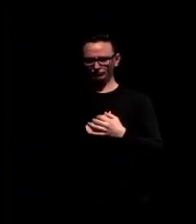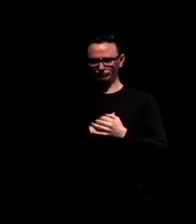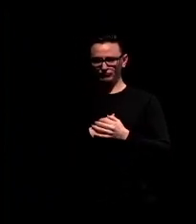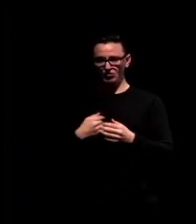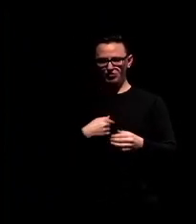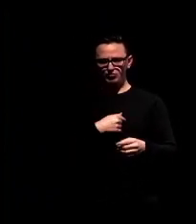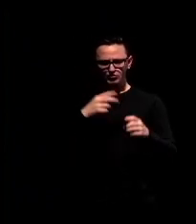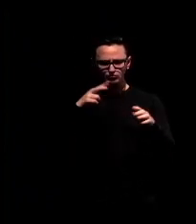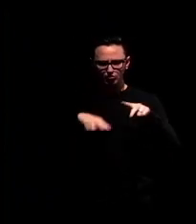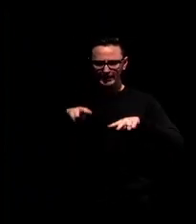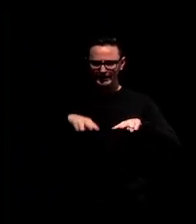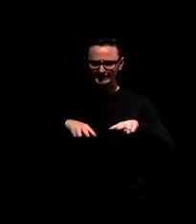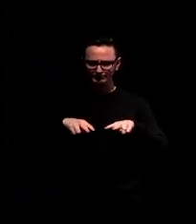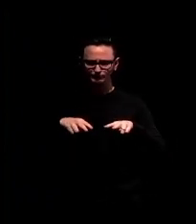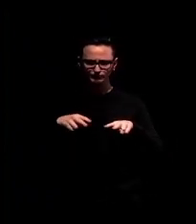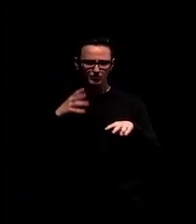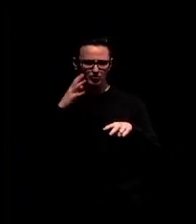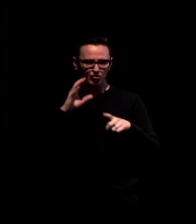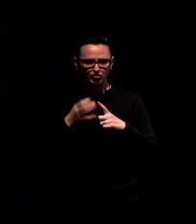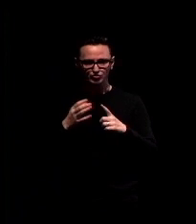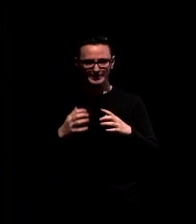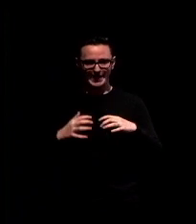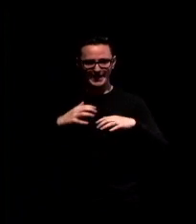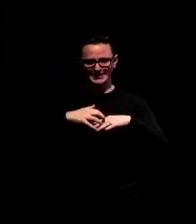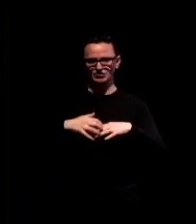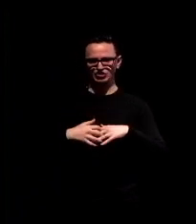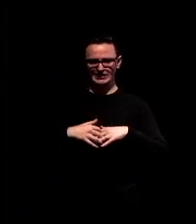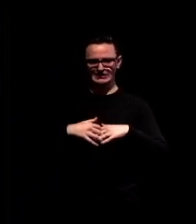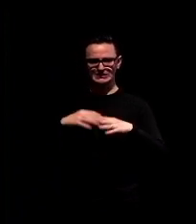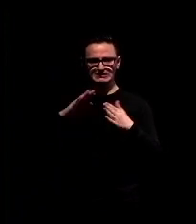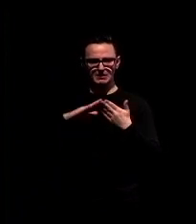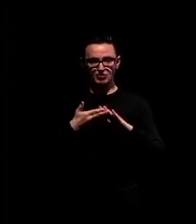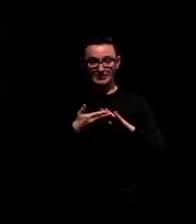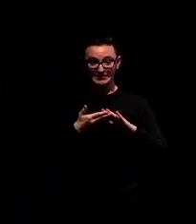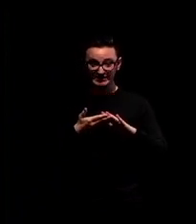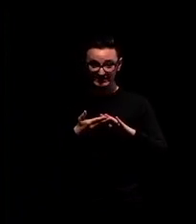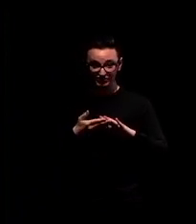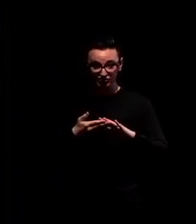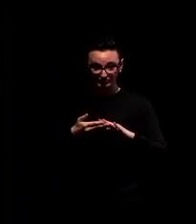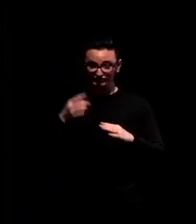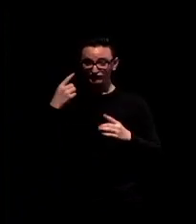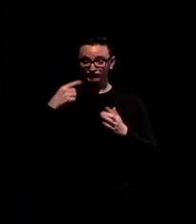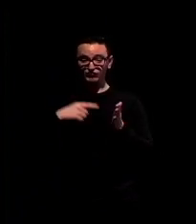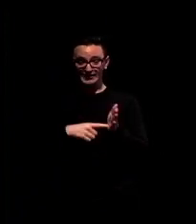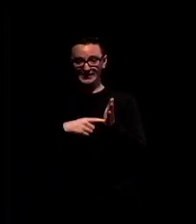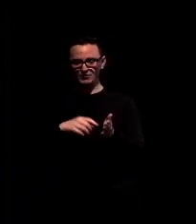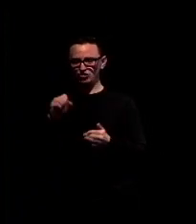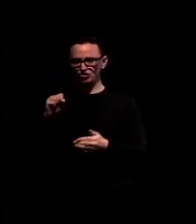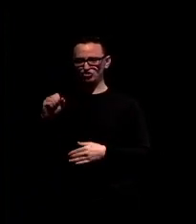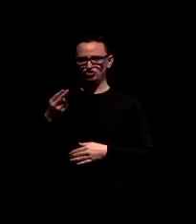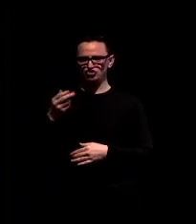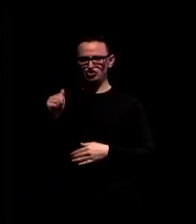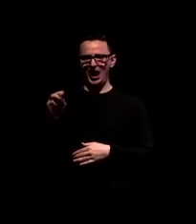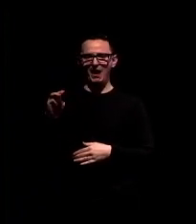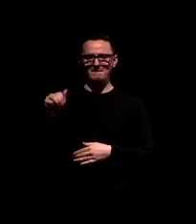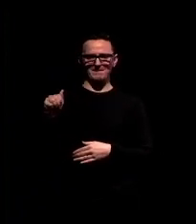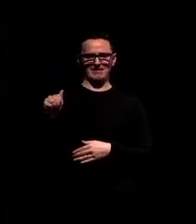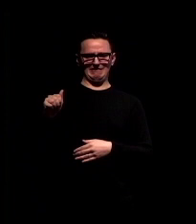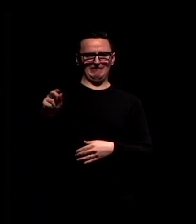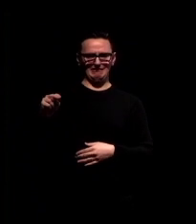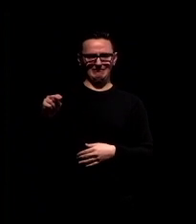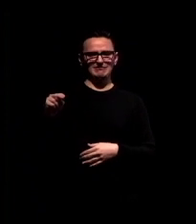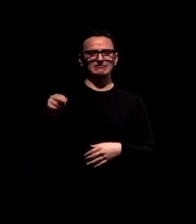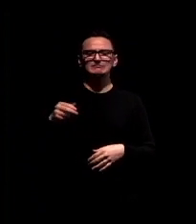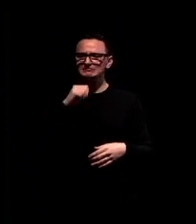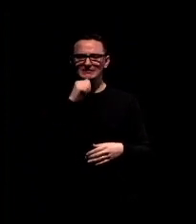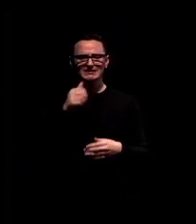indigenous communities, but shamans, for example, they're not a part of this. And so we want to make sure that those culturally specific organizations can